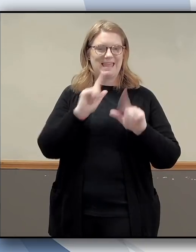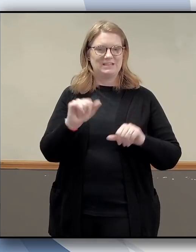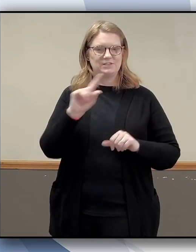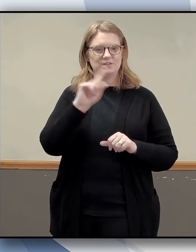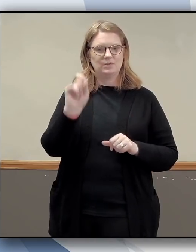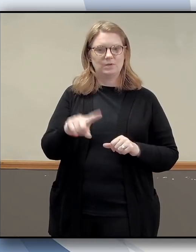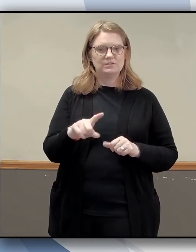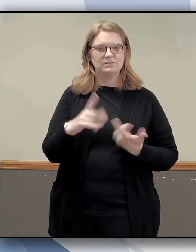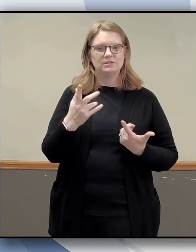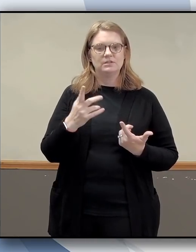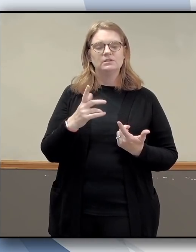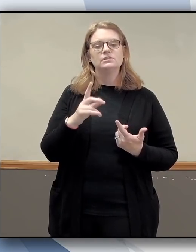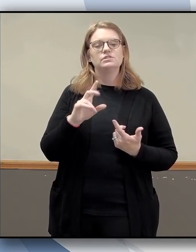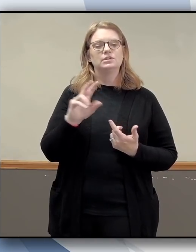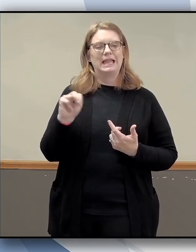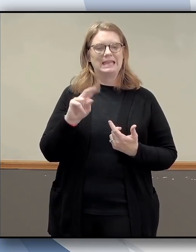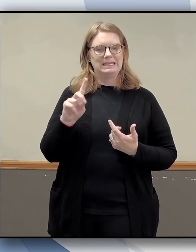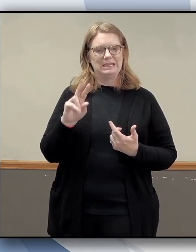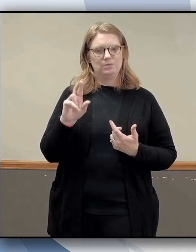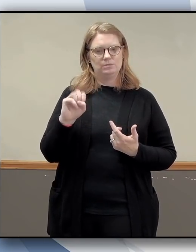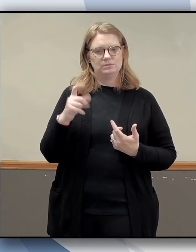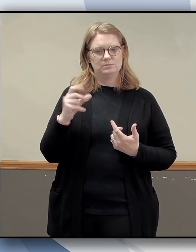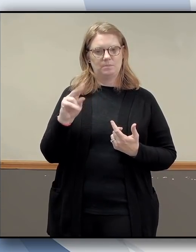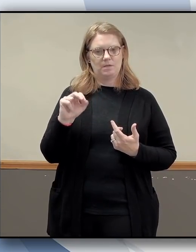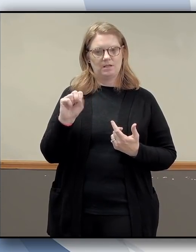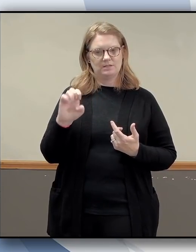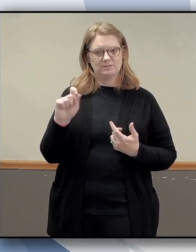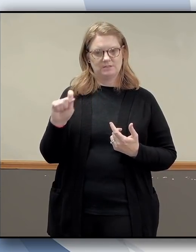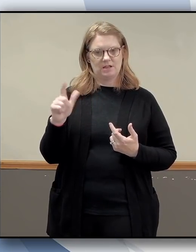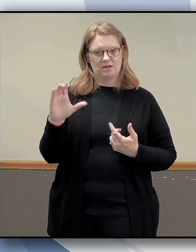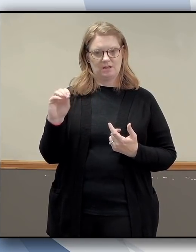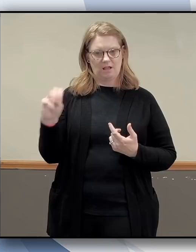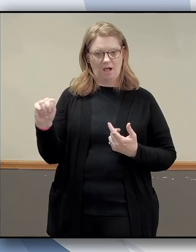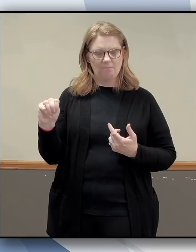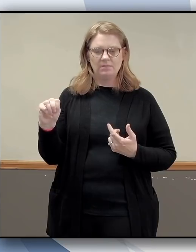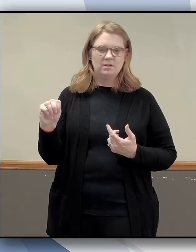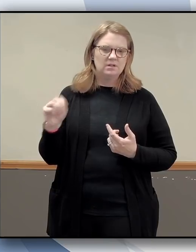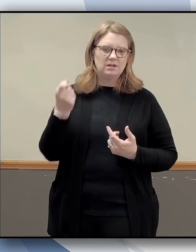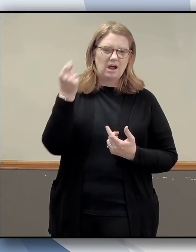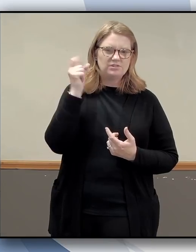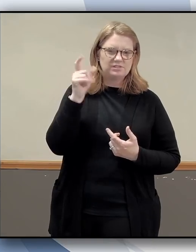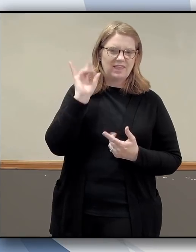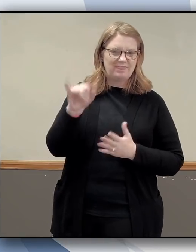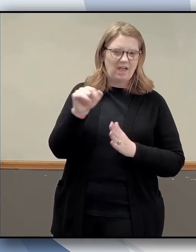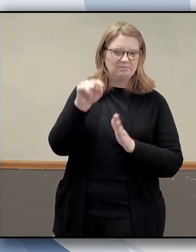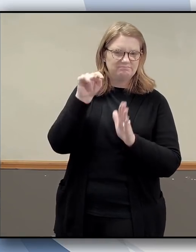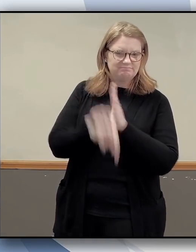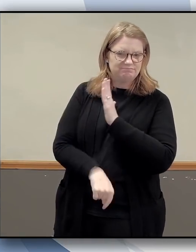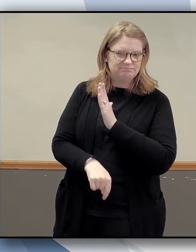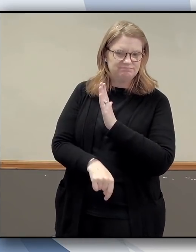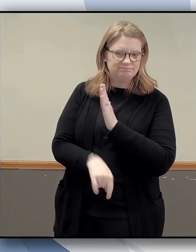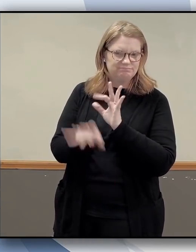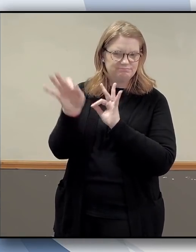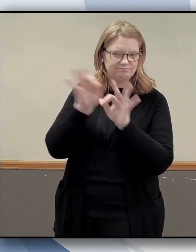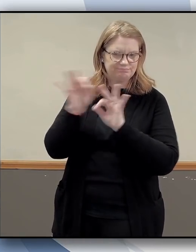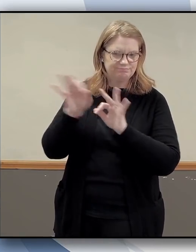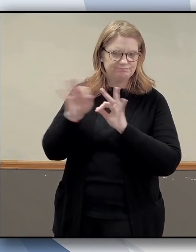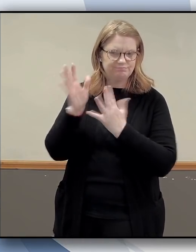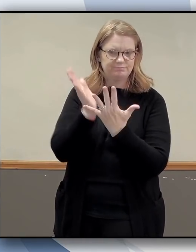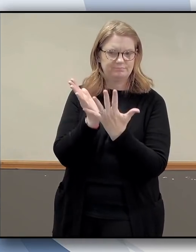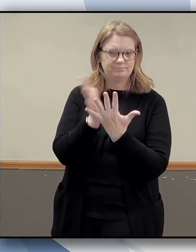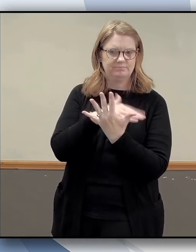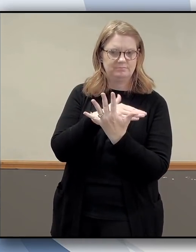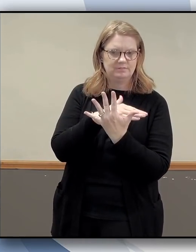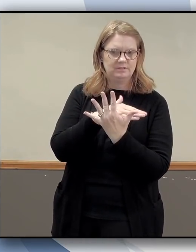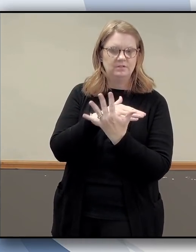to ndresponse.com. All the risk levels are out there. They're far more detailed than what I presented here. And apparently I was